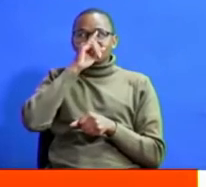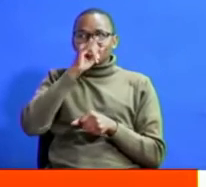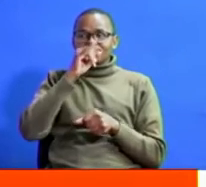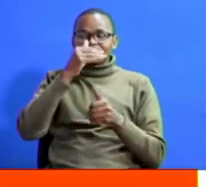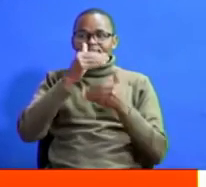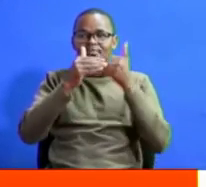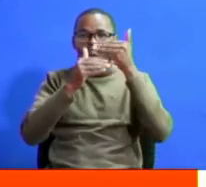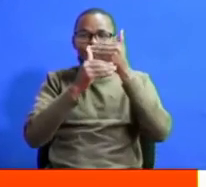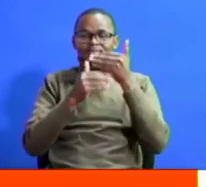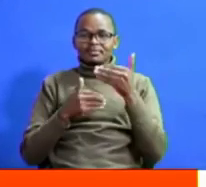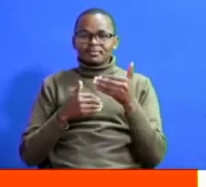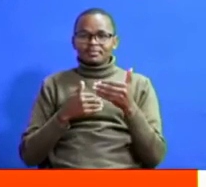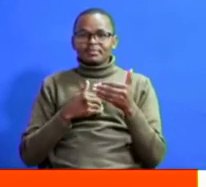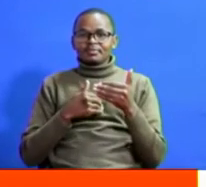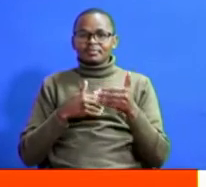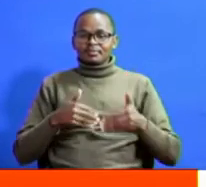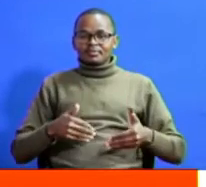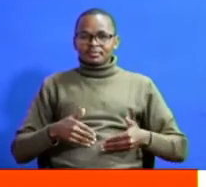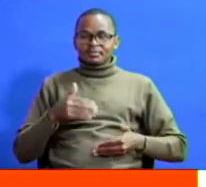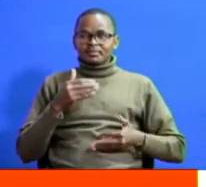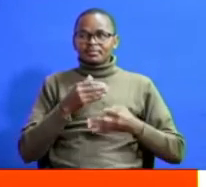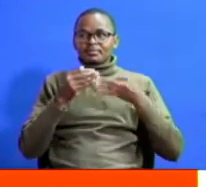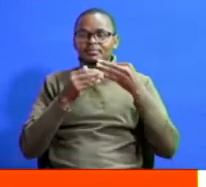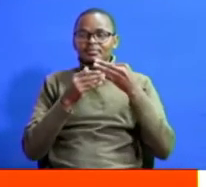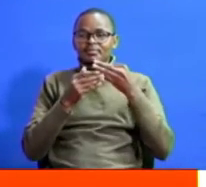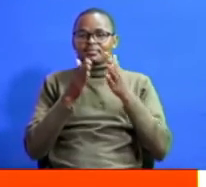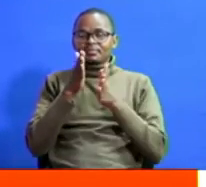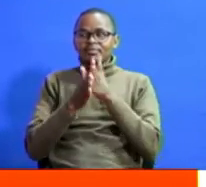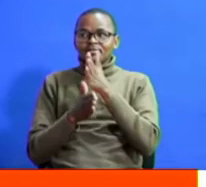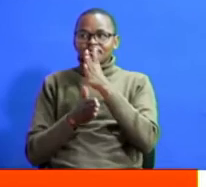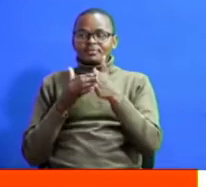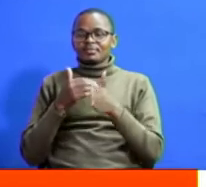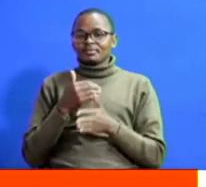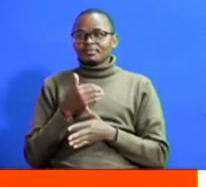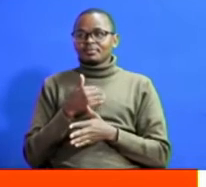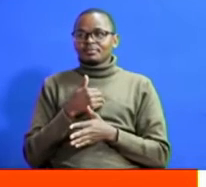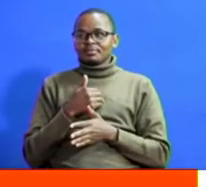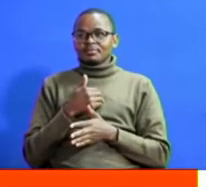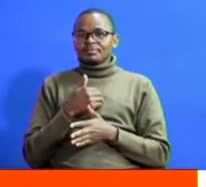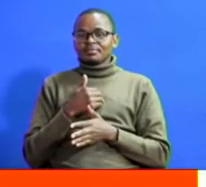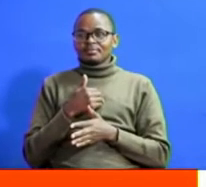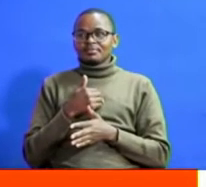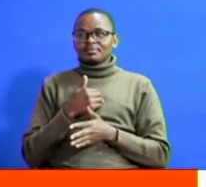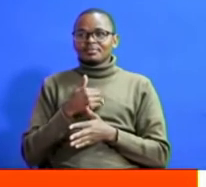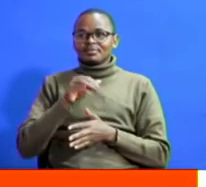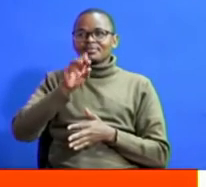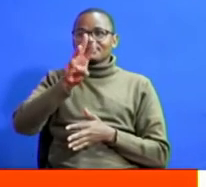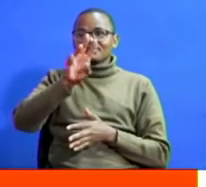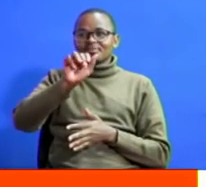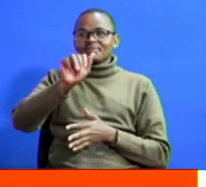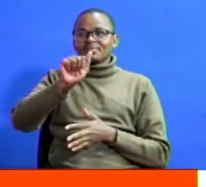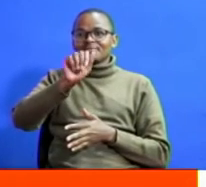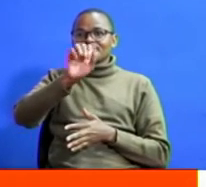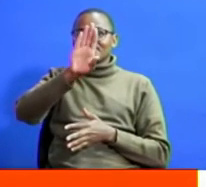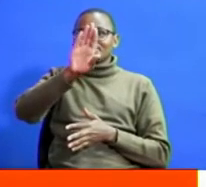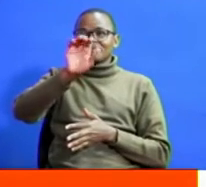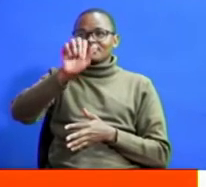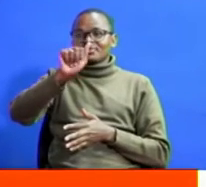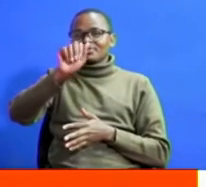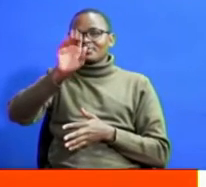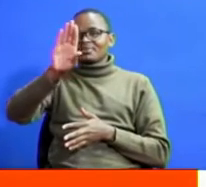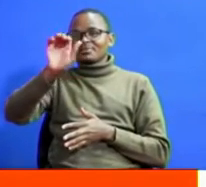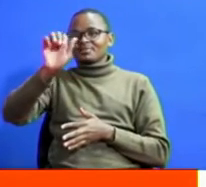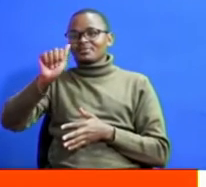structured. We have the Youth League, which is properly structured. We also have the Wababa team, which is equally super. Right.